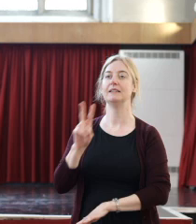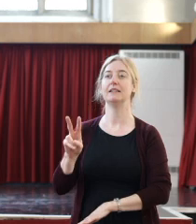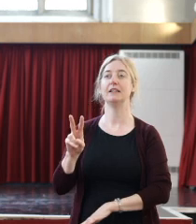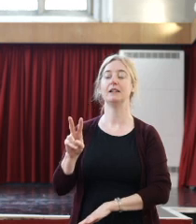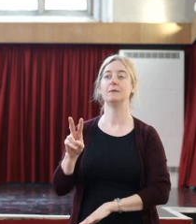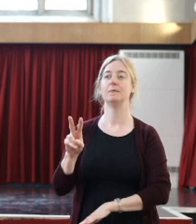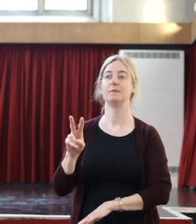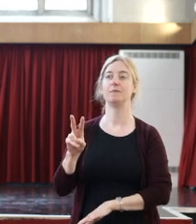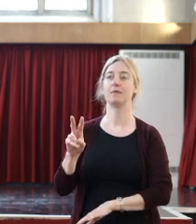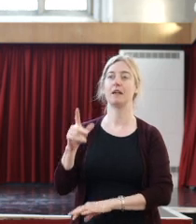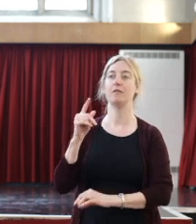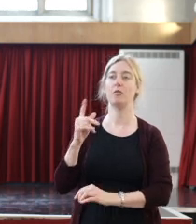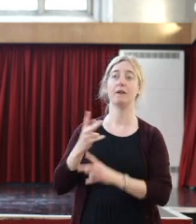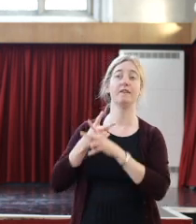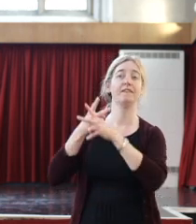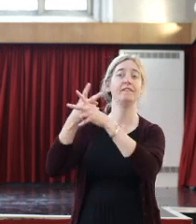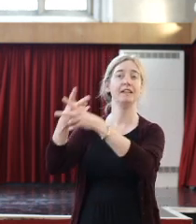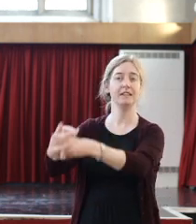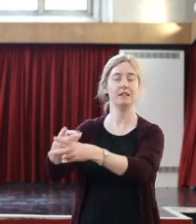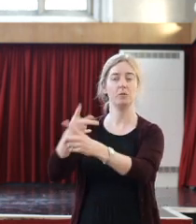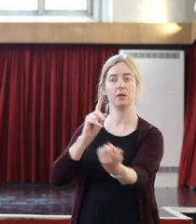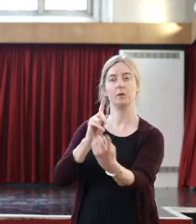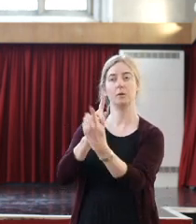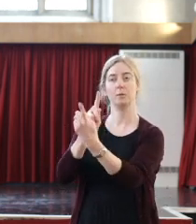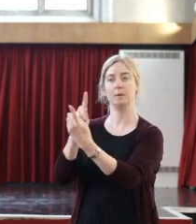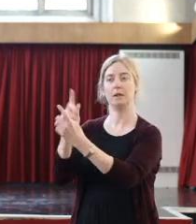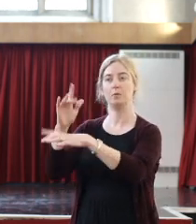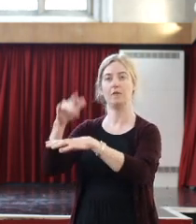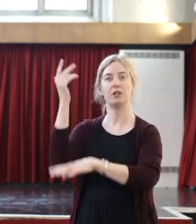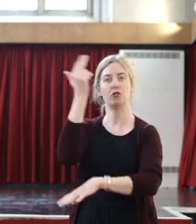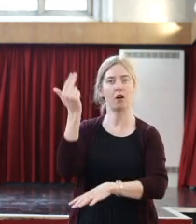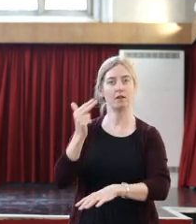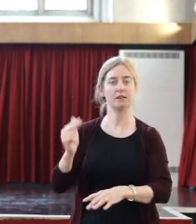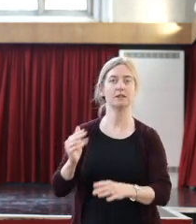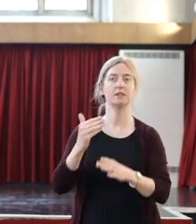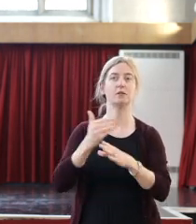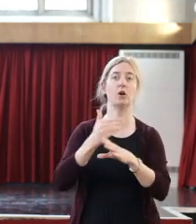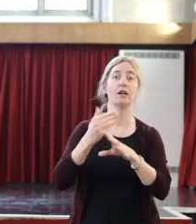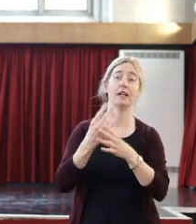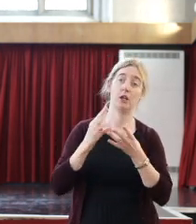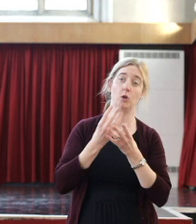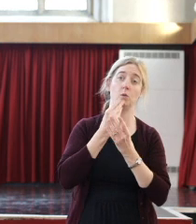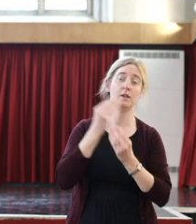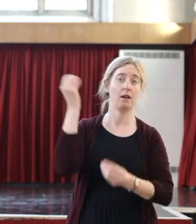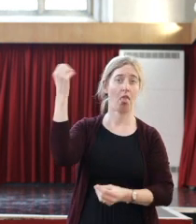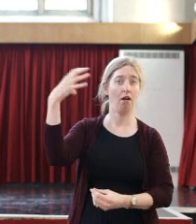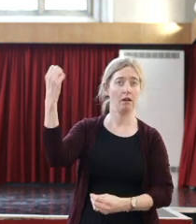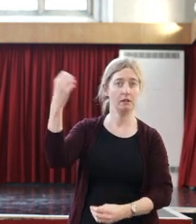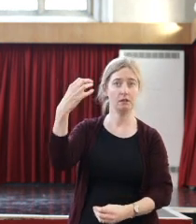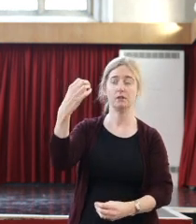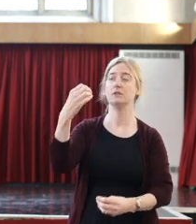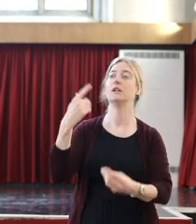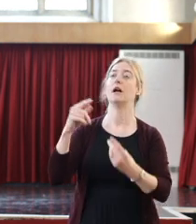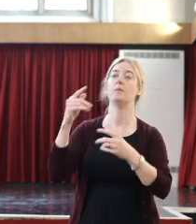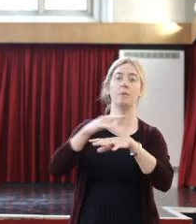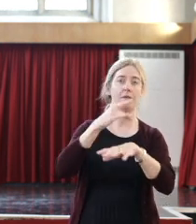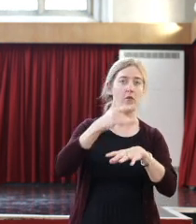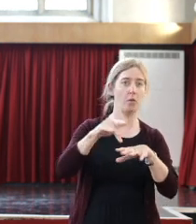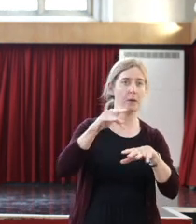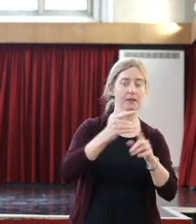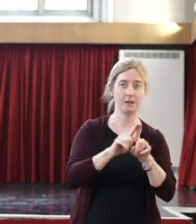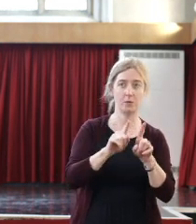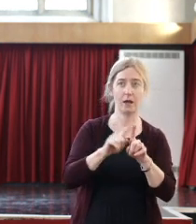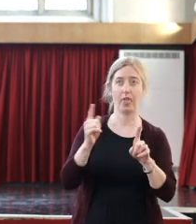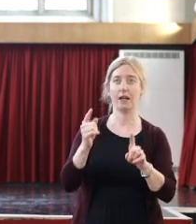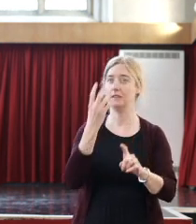who came along to the event, we were able to meet professional artists working in light and performance and